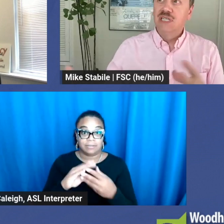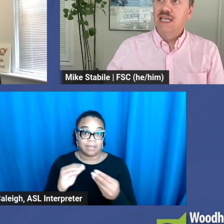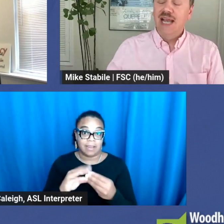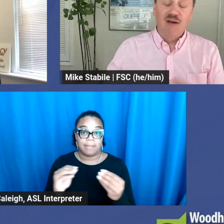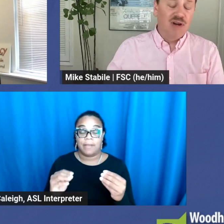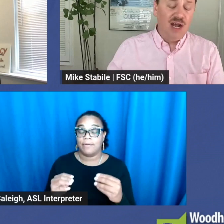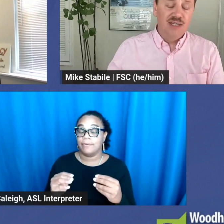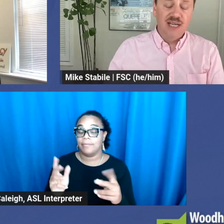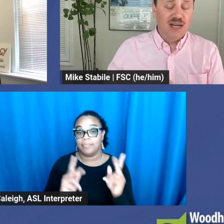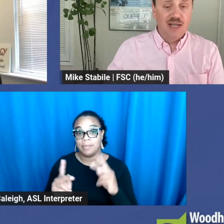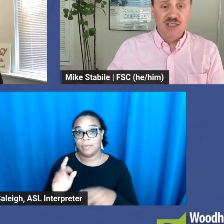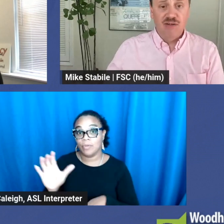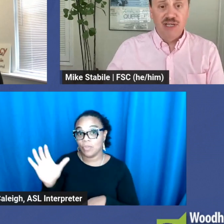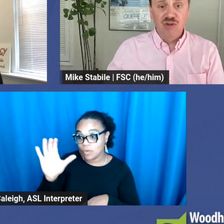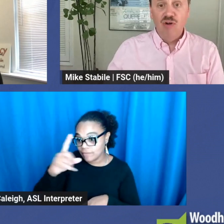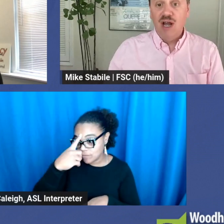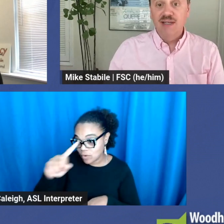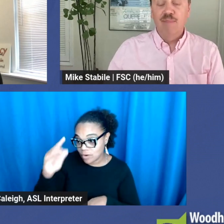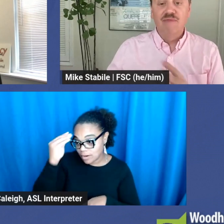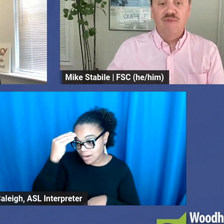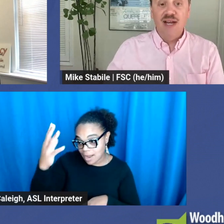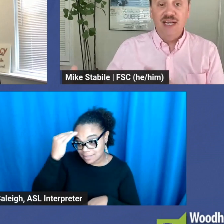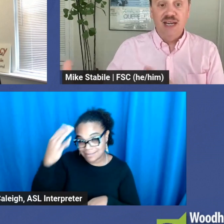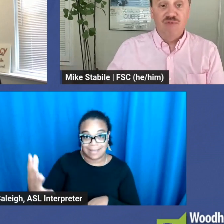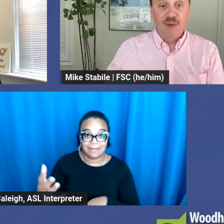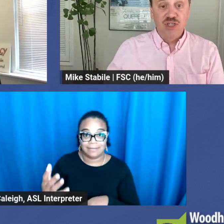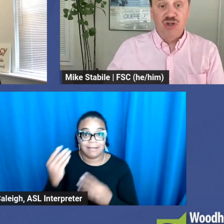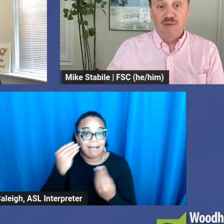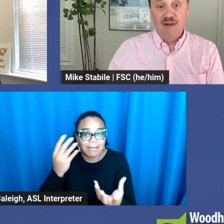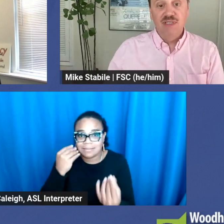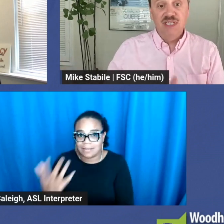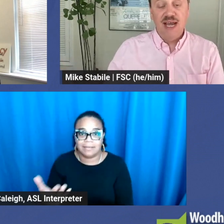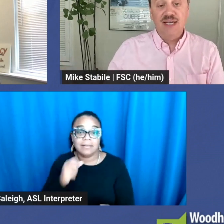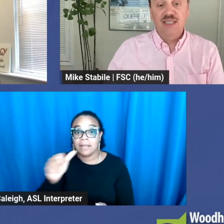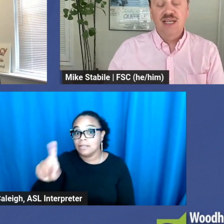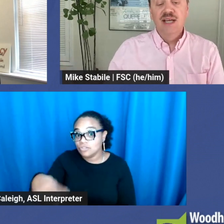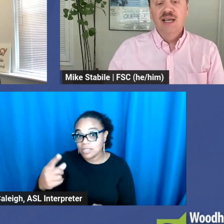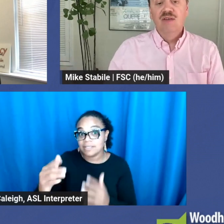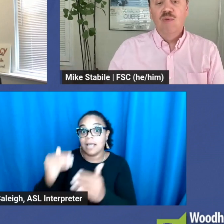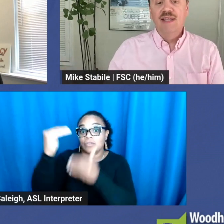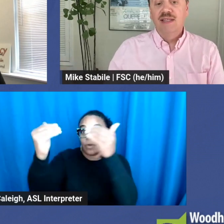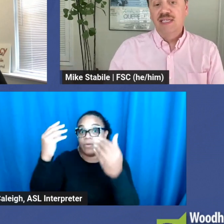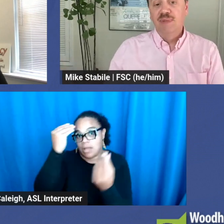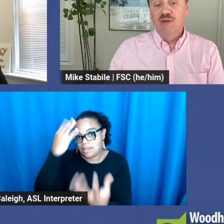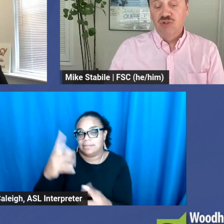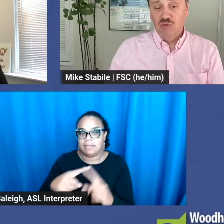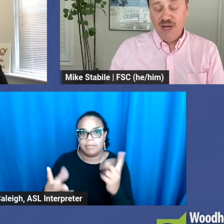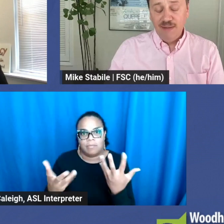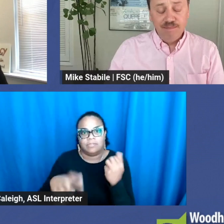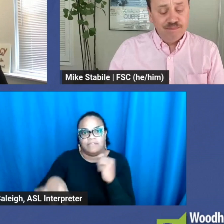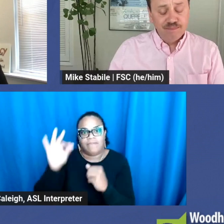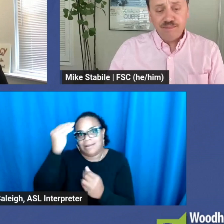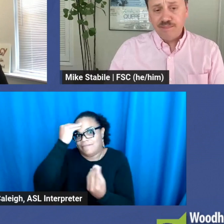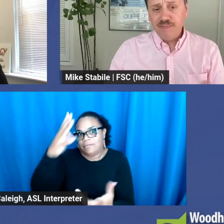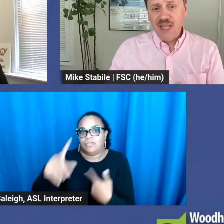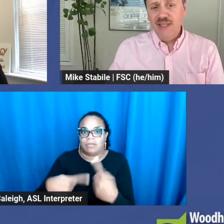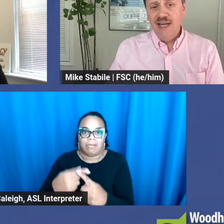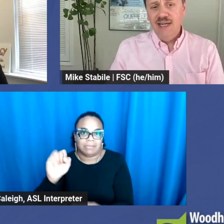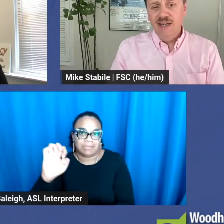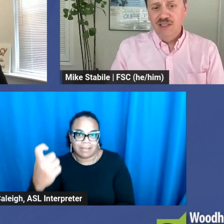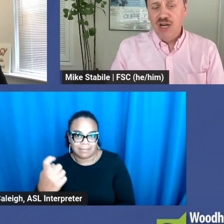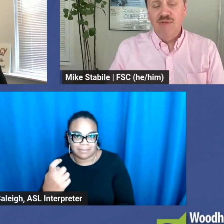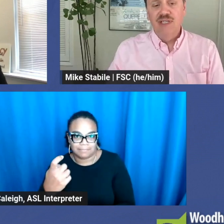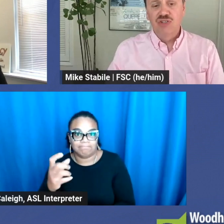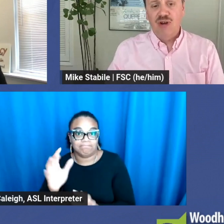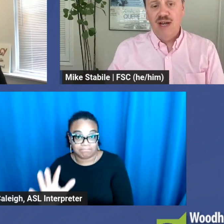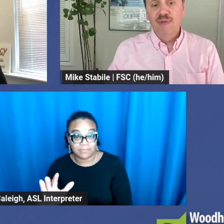people seeking out content, not necessarily adult content, but finding information around sex. The way that these bills are written,